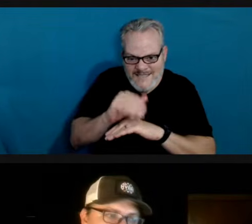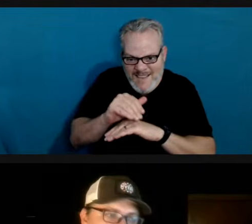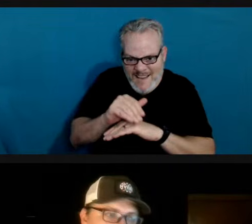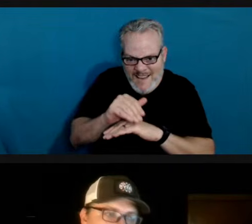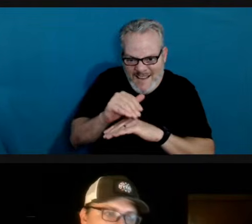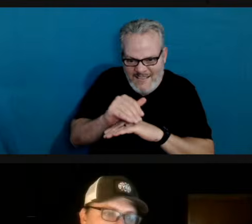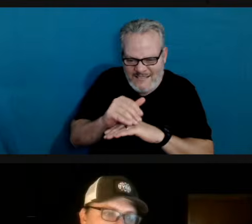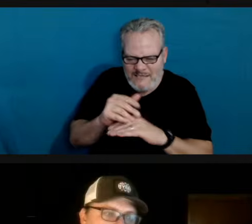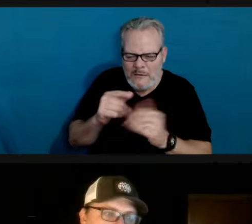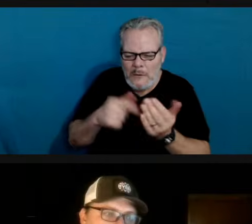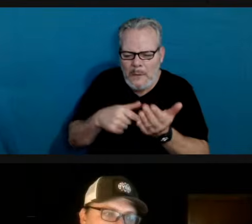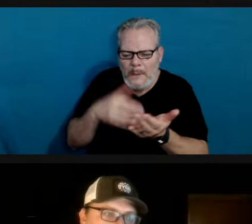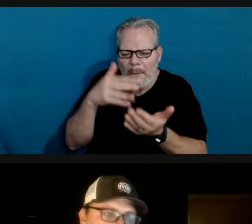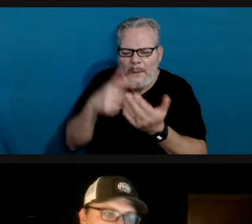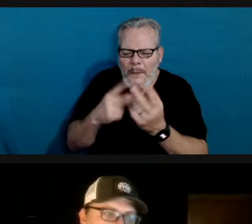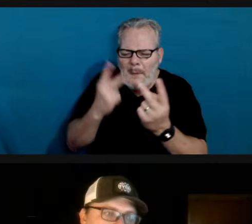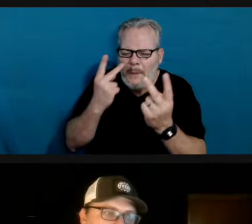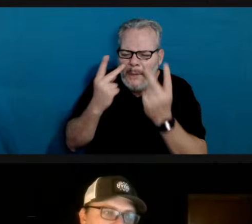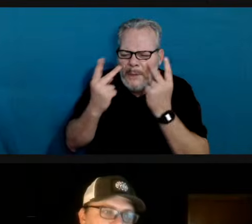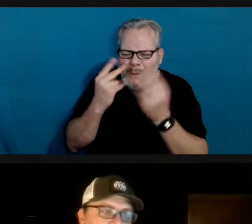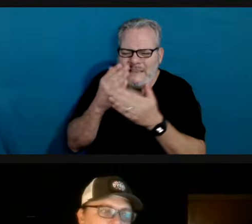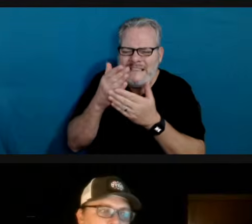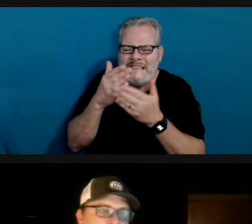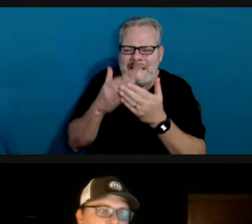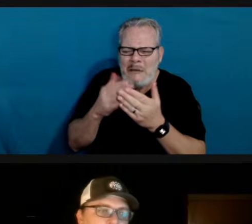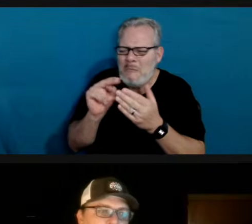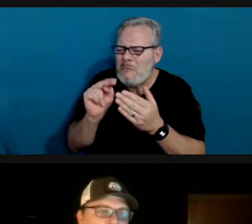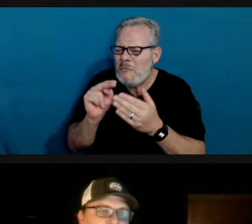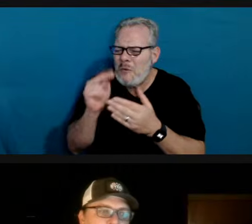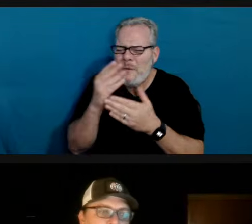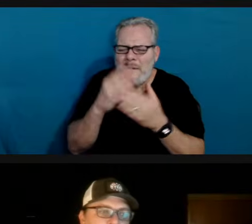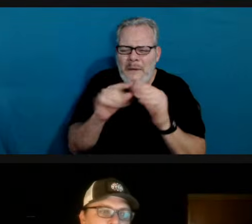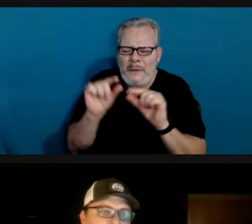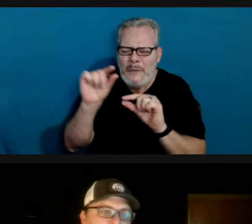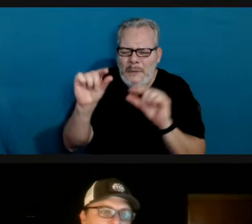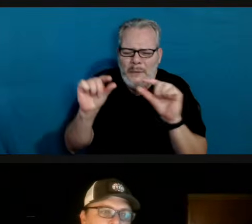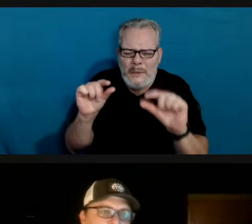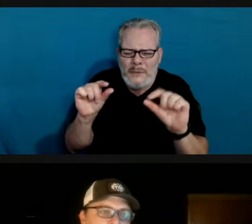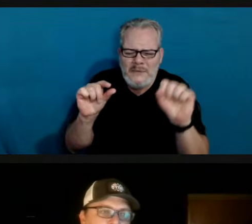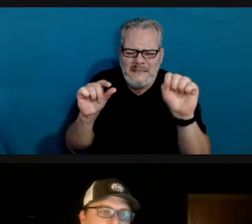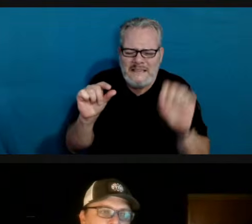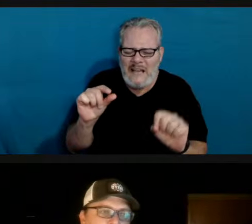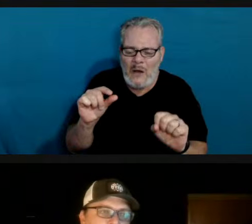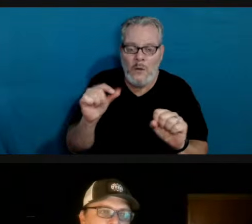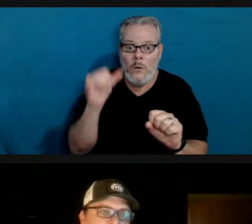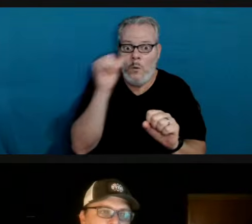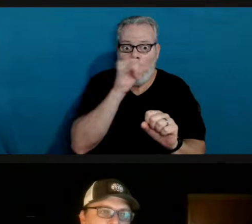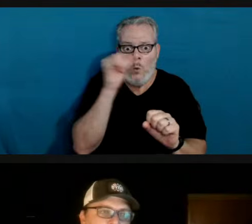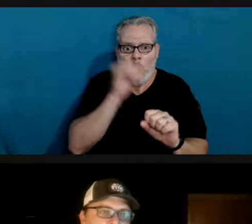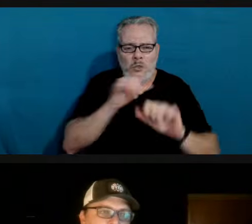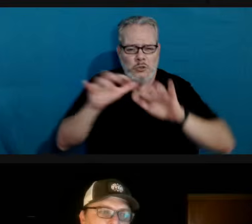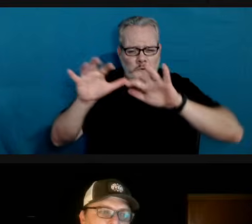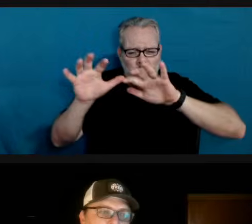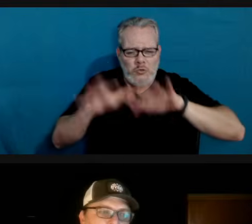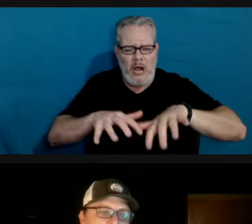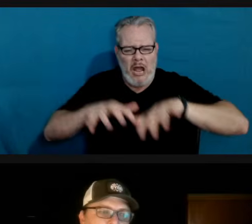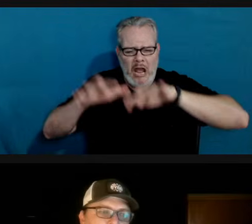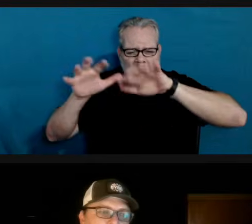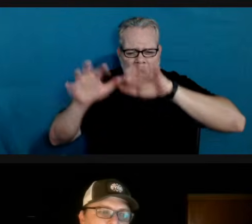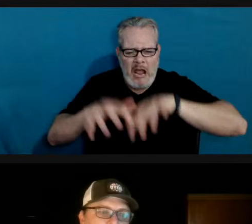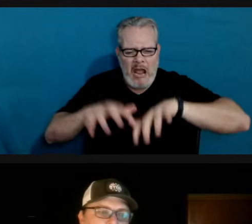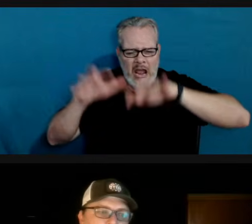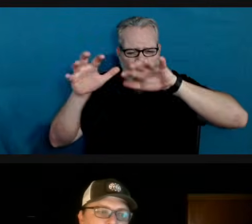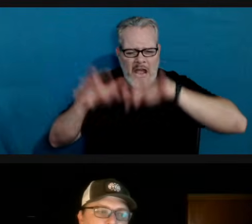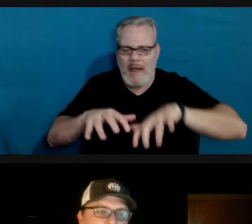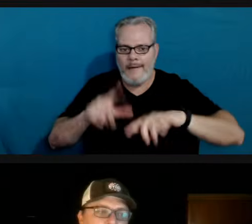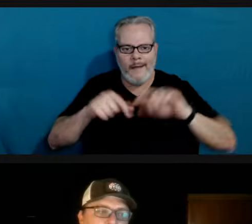north vent. That was a south vent. This is a period of heaviest rain, so all that steam you'd see in the daytime will be blocking this view at nighttime unless the